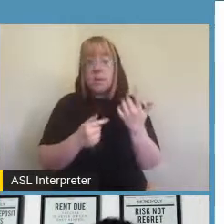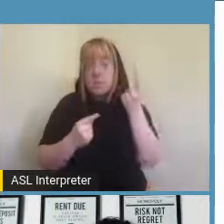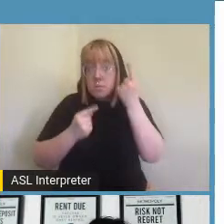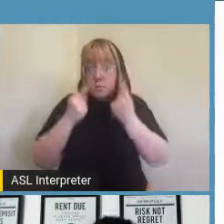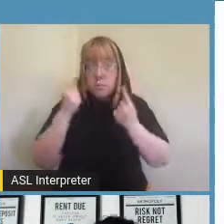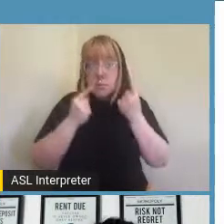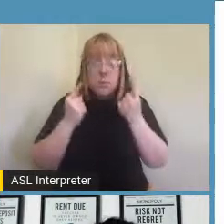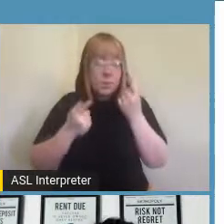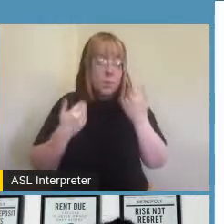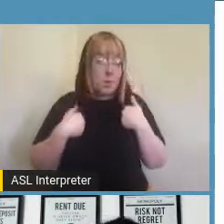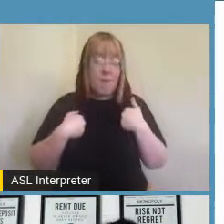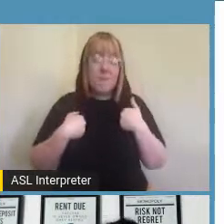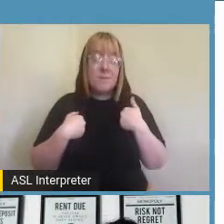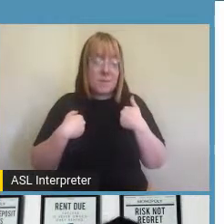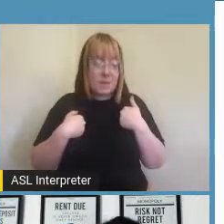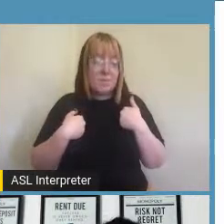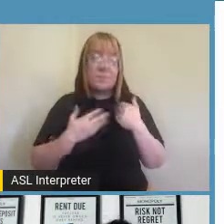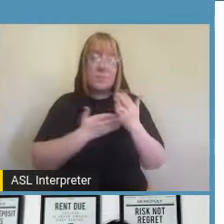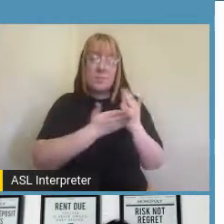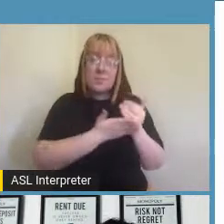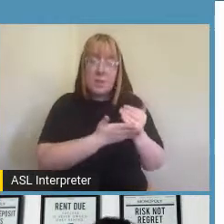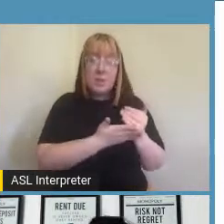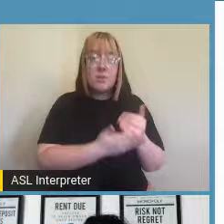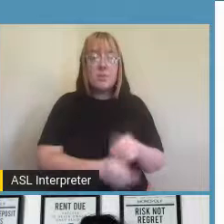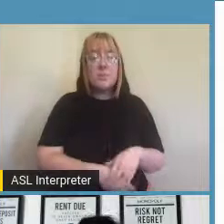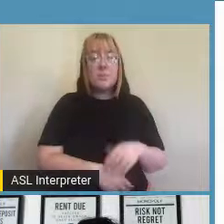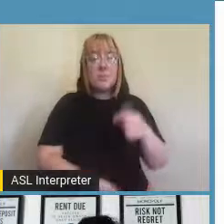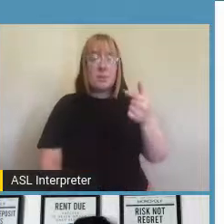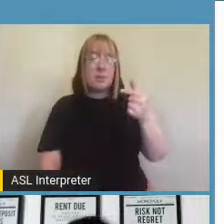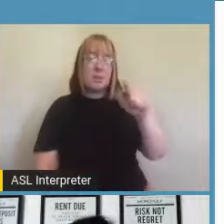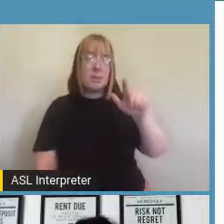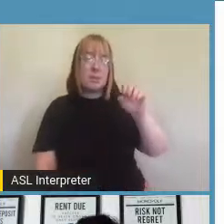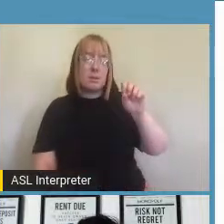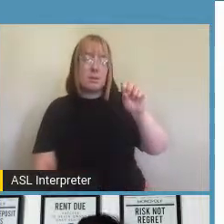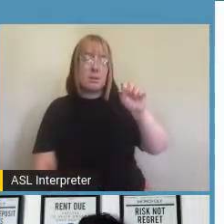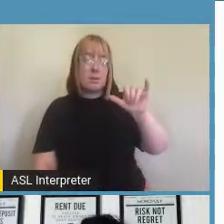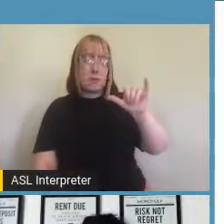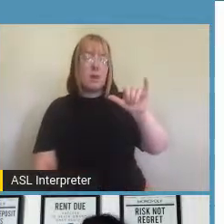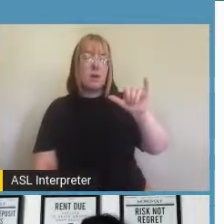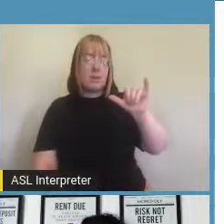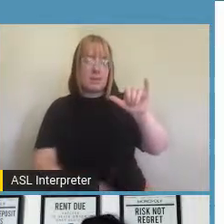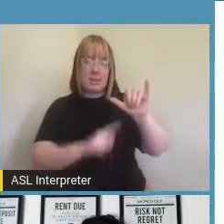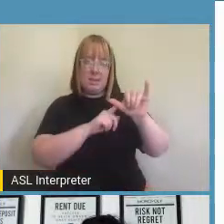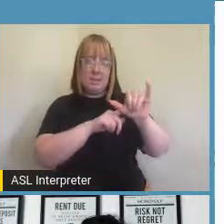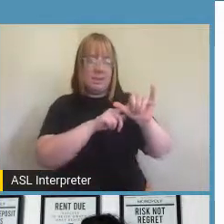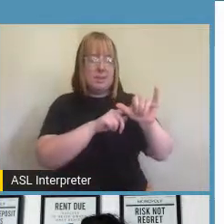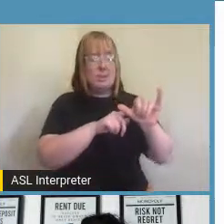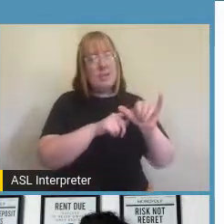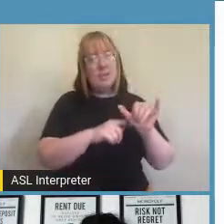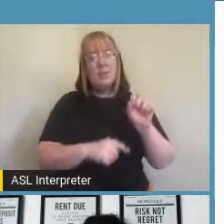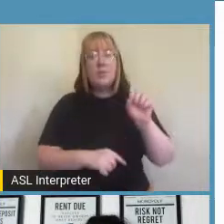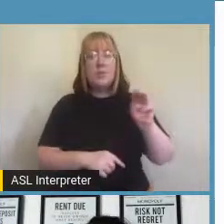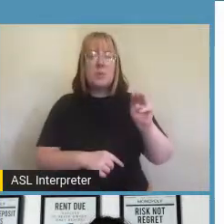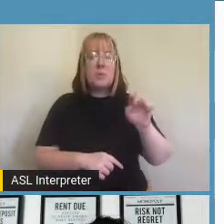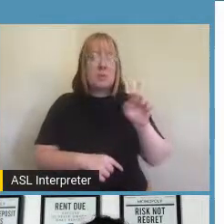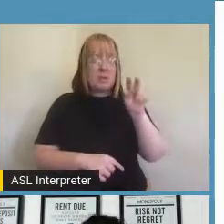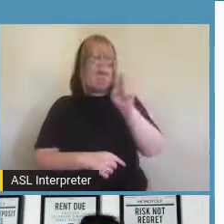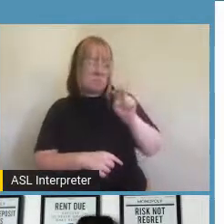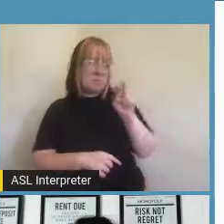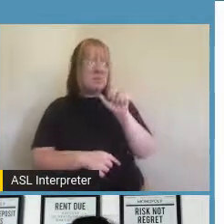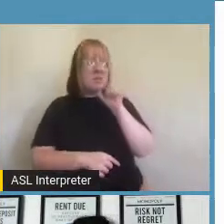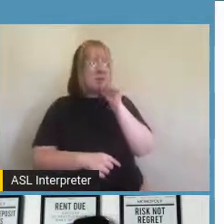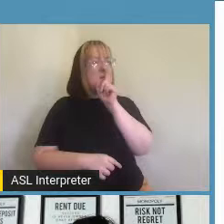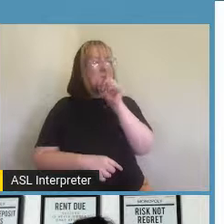sure you all know this, it's budget and glossy, especially sometimes on social media, can be seen as inauthentic. We